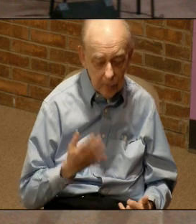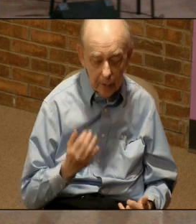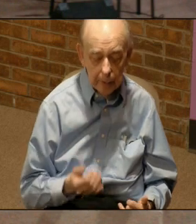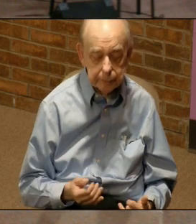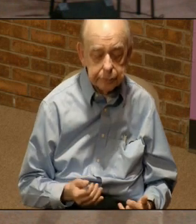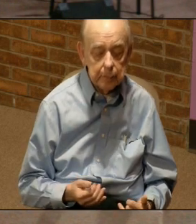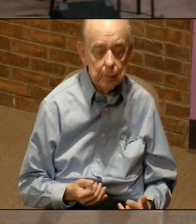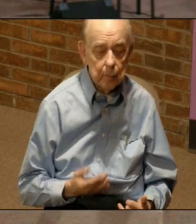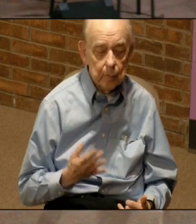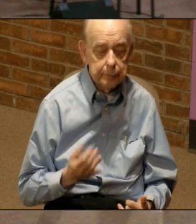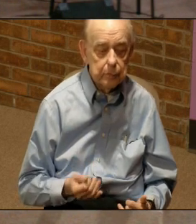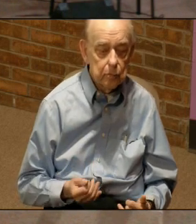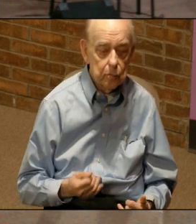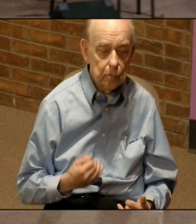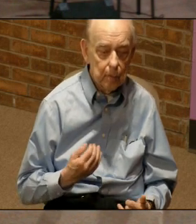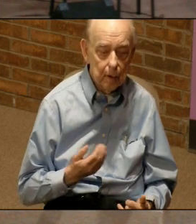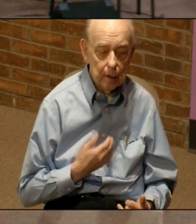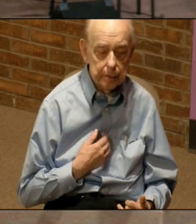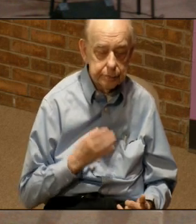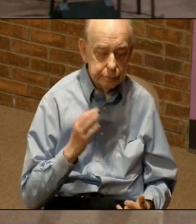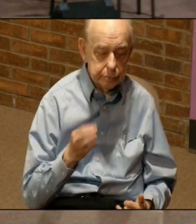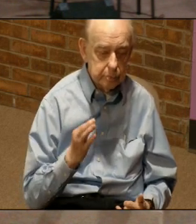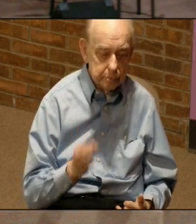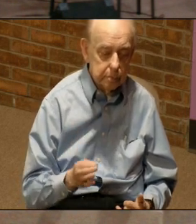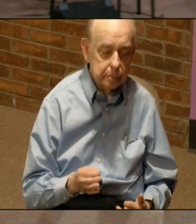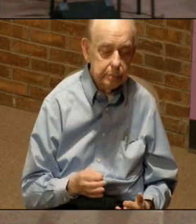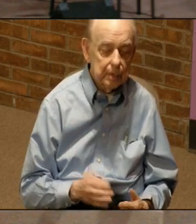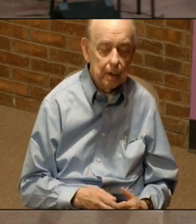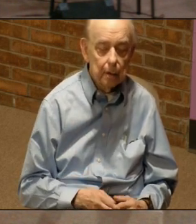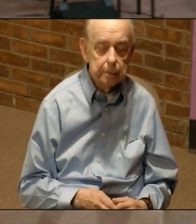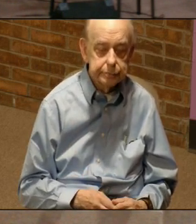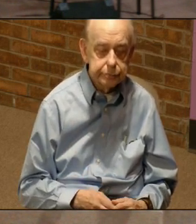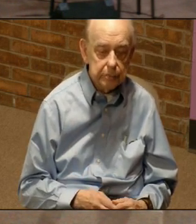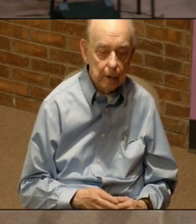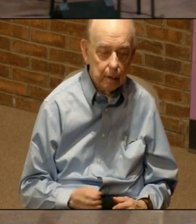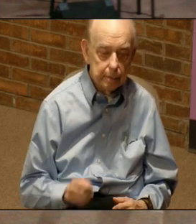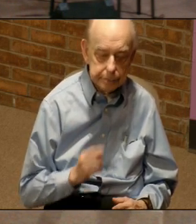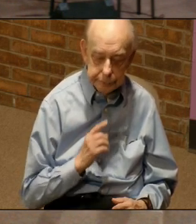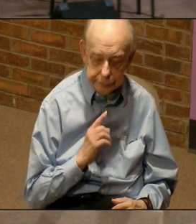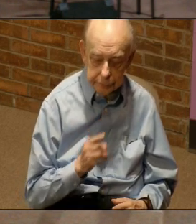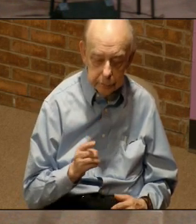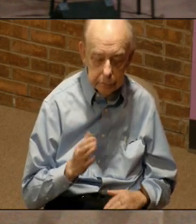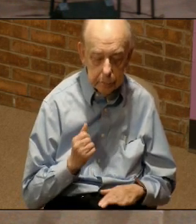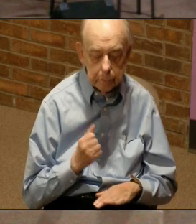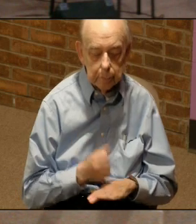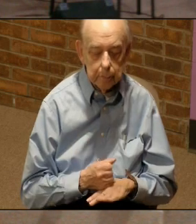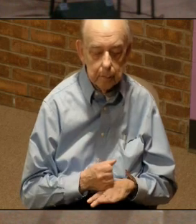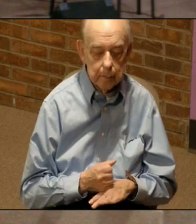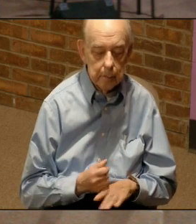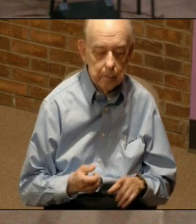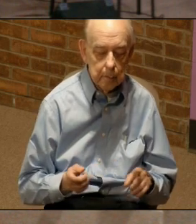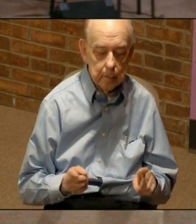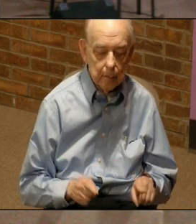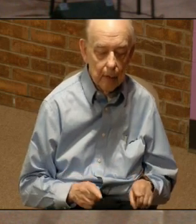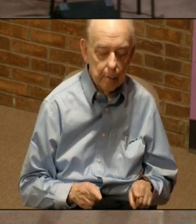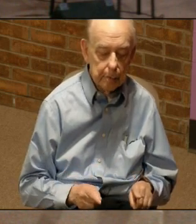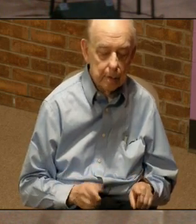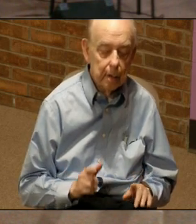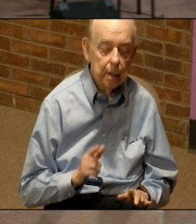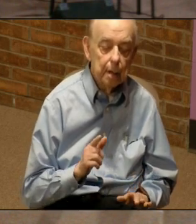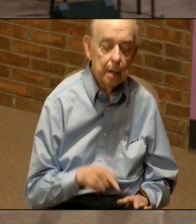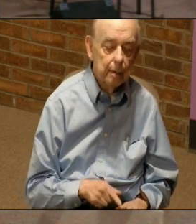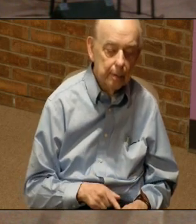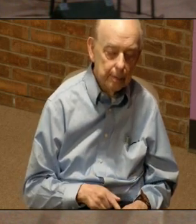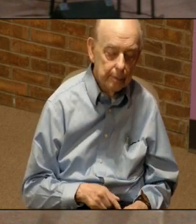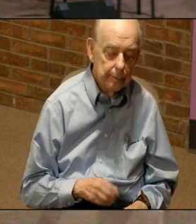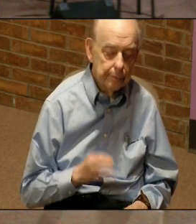Why? Because our destiny in our future is not based upon events to happen later.